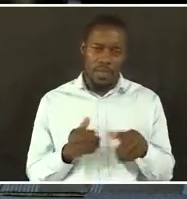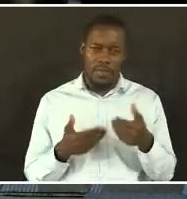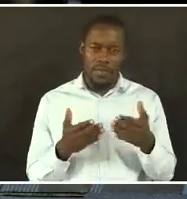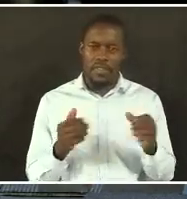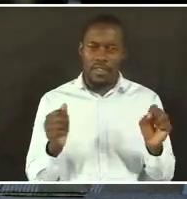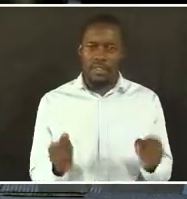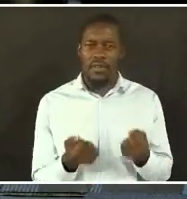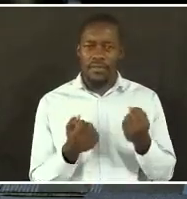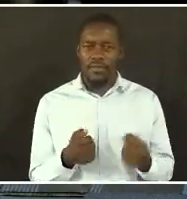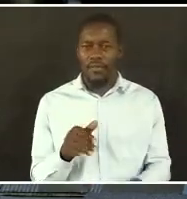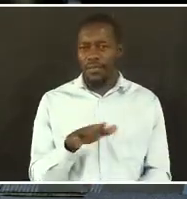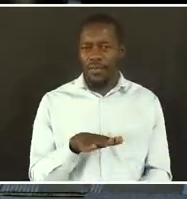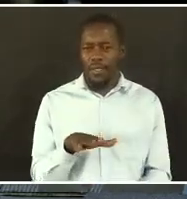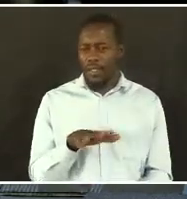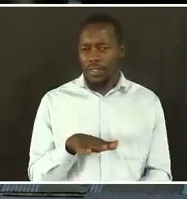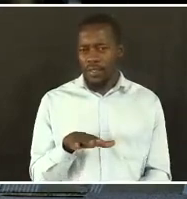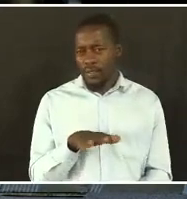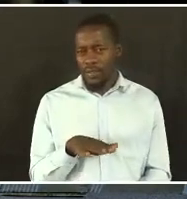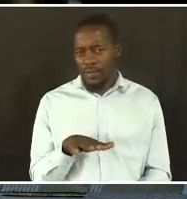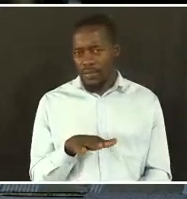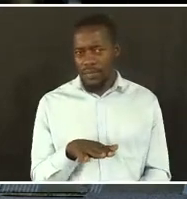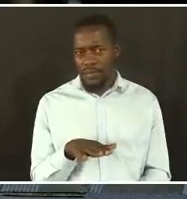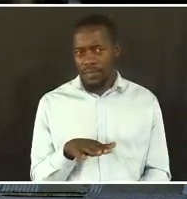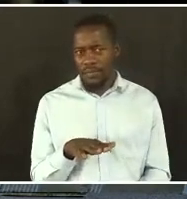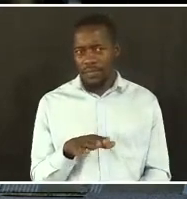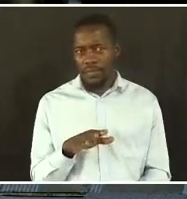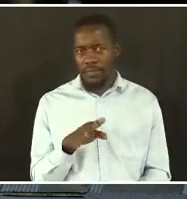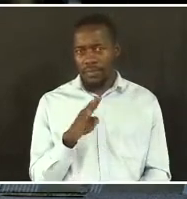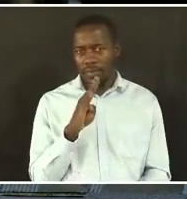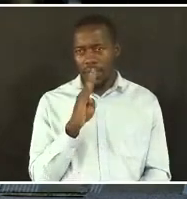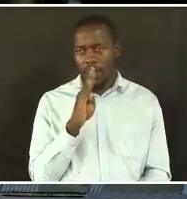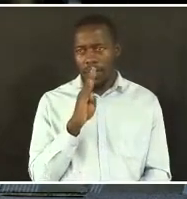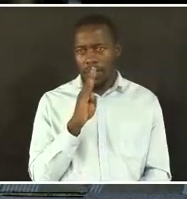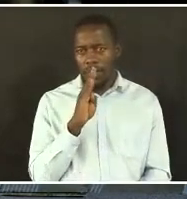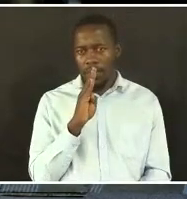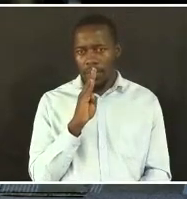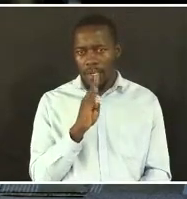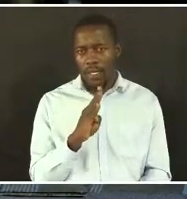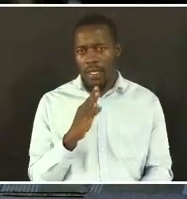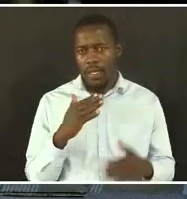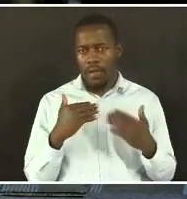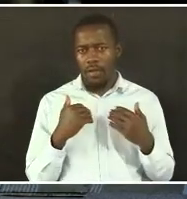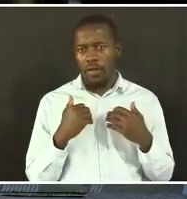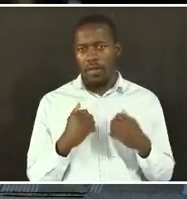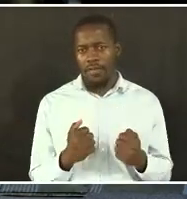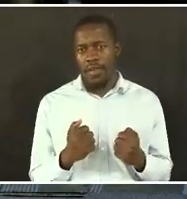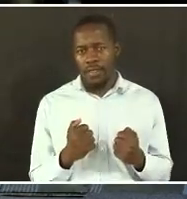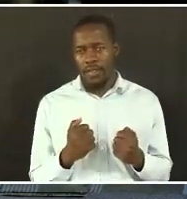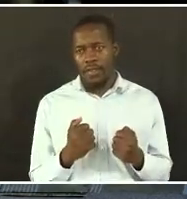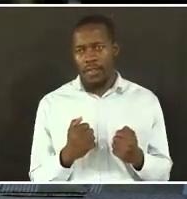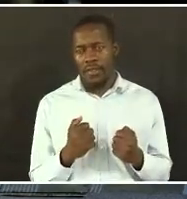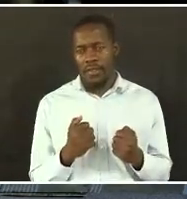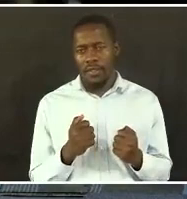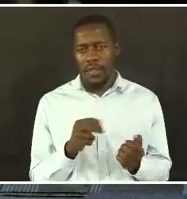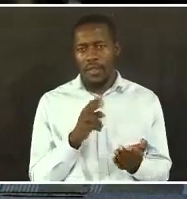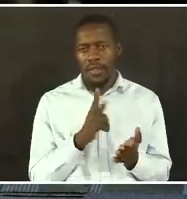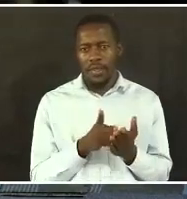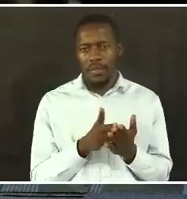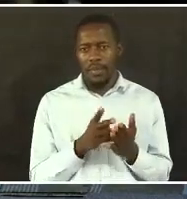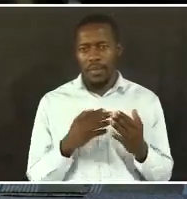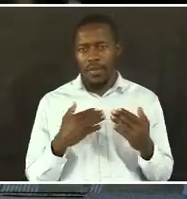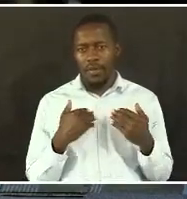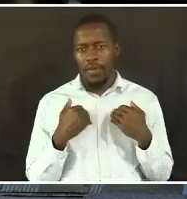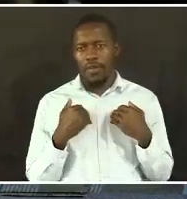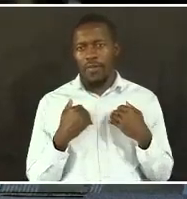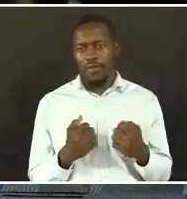to allow them to confide in you, be confident. Keep the confidentiality that you